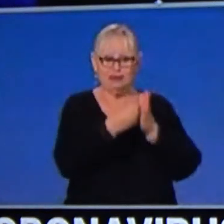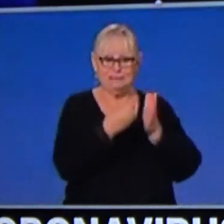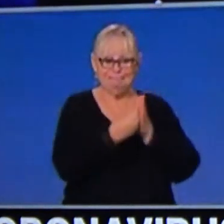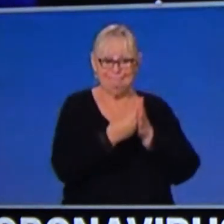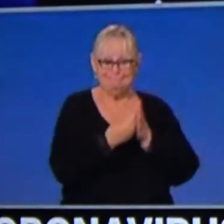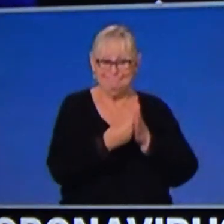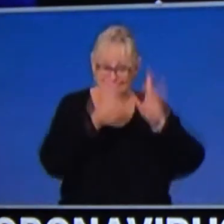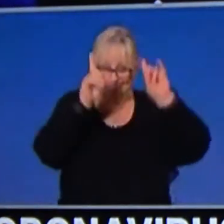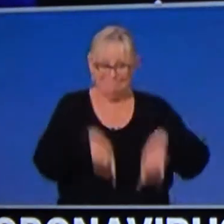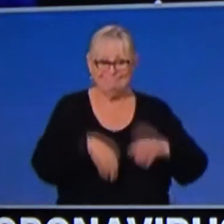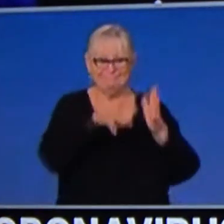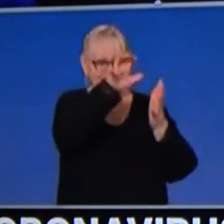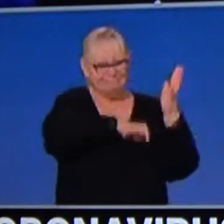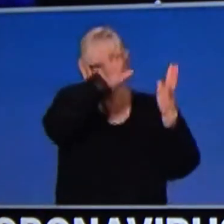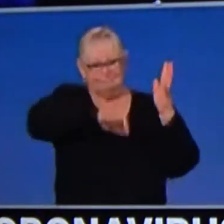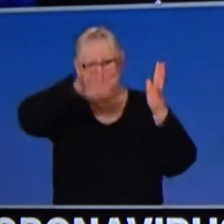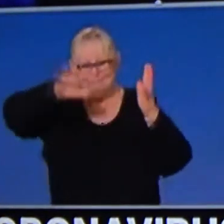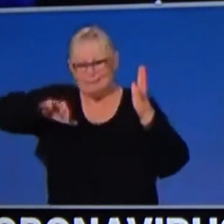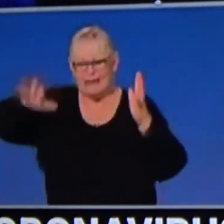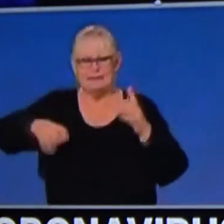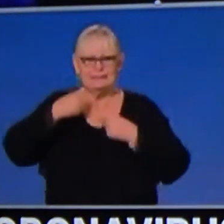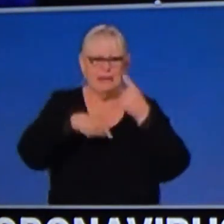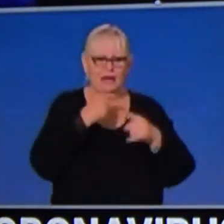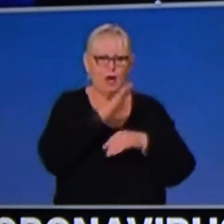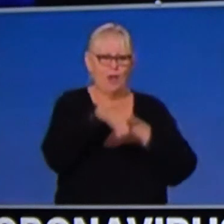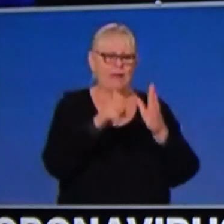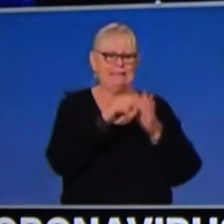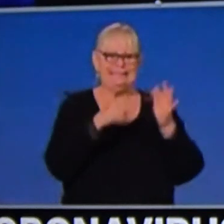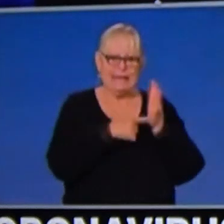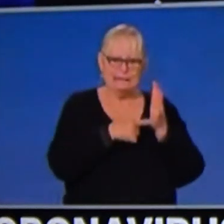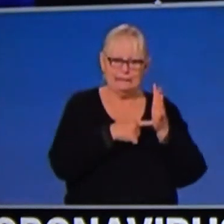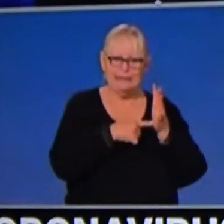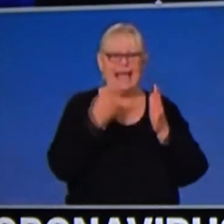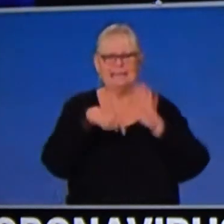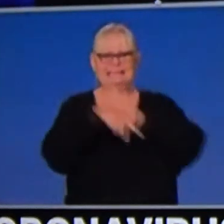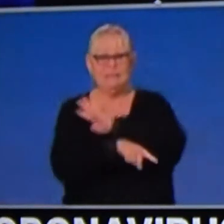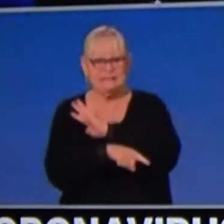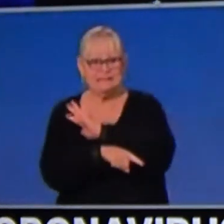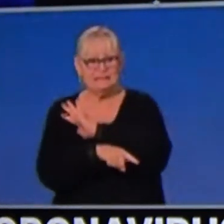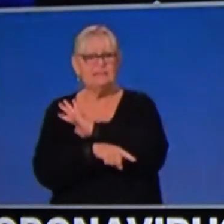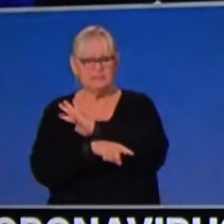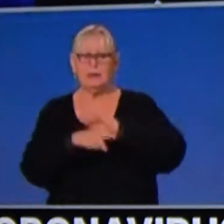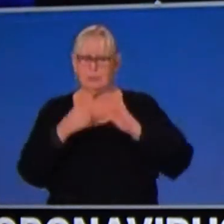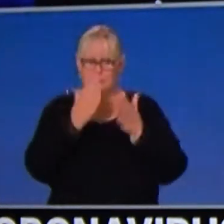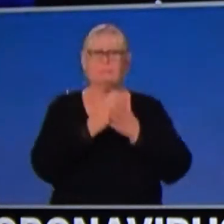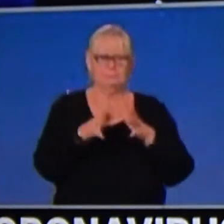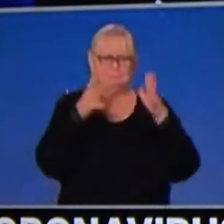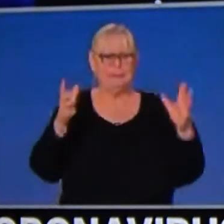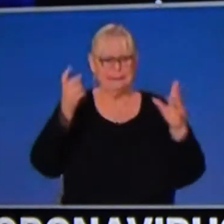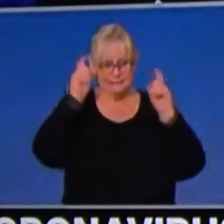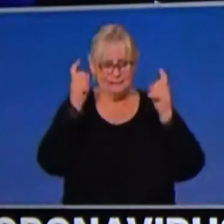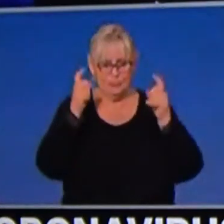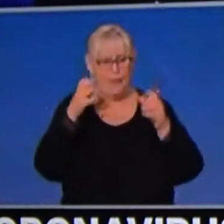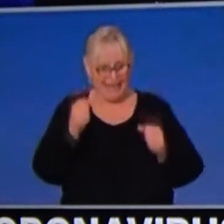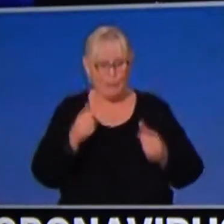very process that you're referring to. Debt and deficit concerns me greatly. And my concern about debt